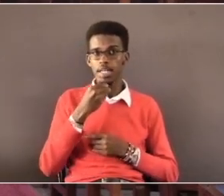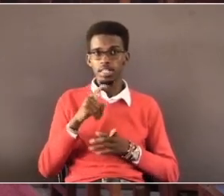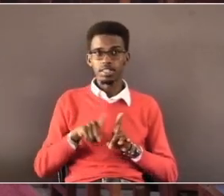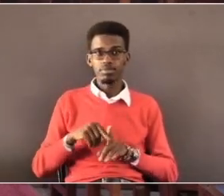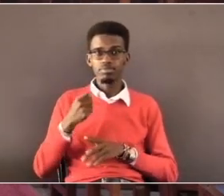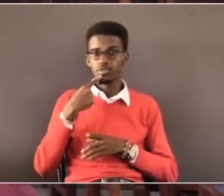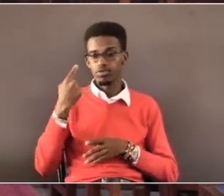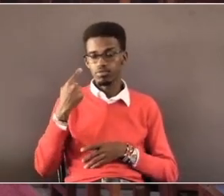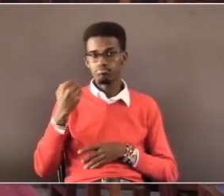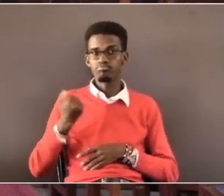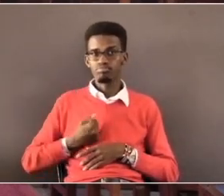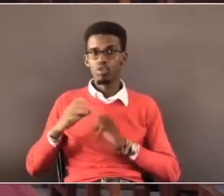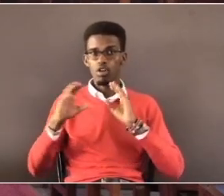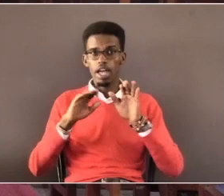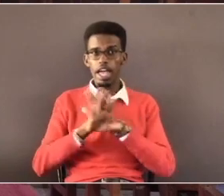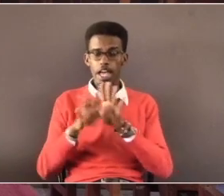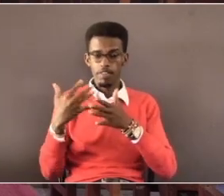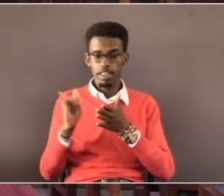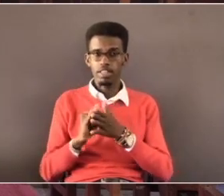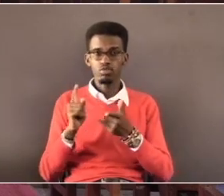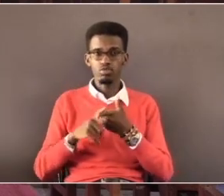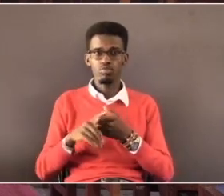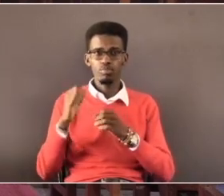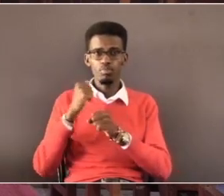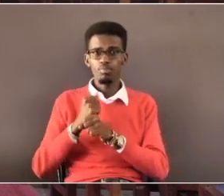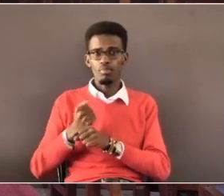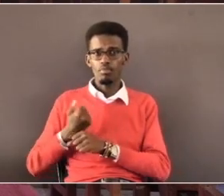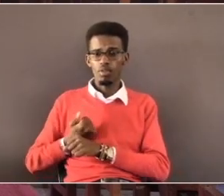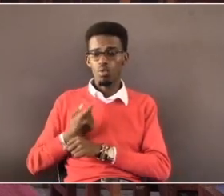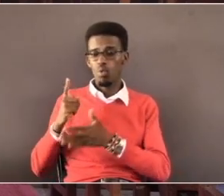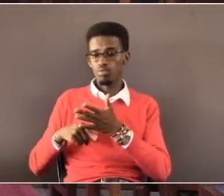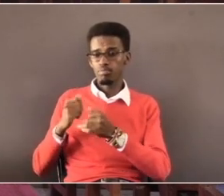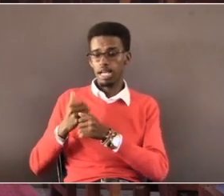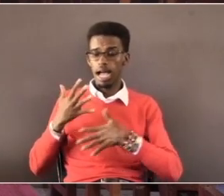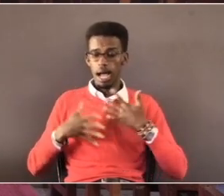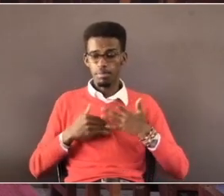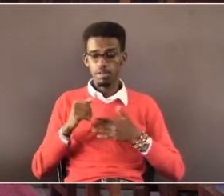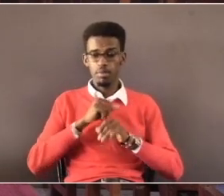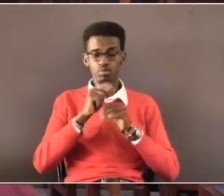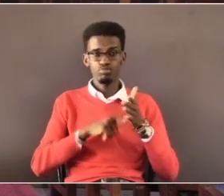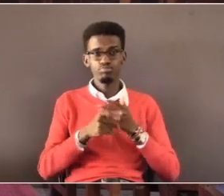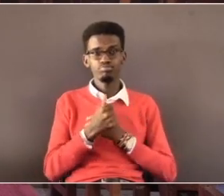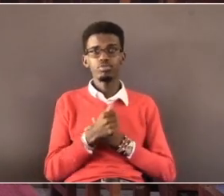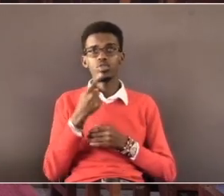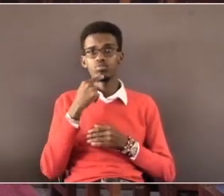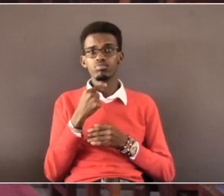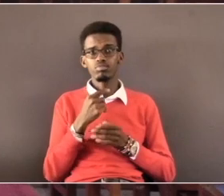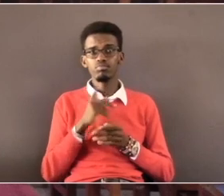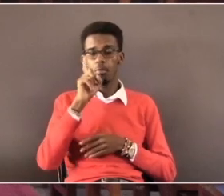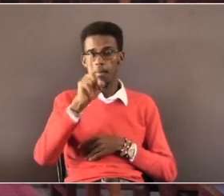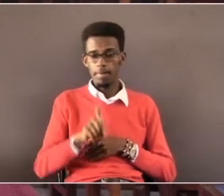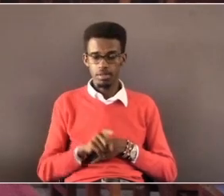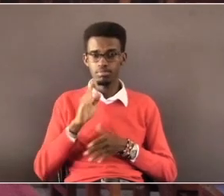lady, but for the guys, everything to do with impressing a lady involves money. So long story short, you need